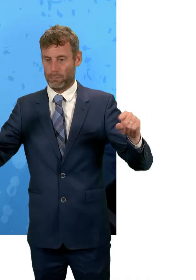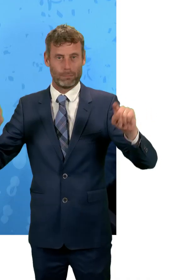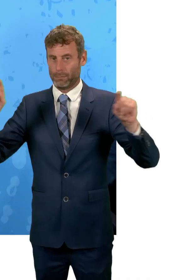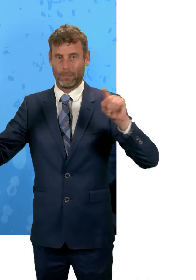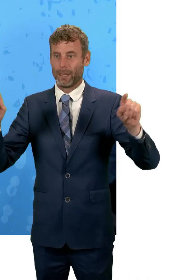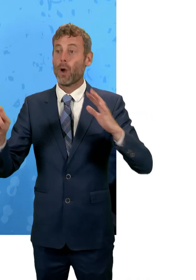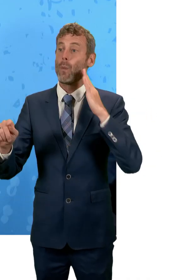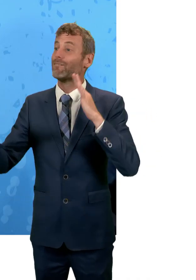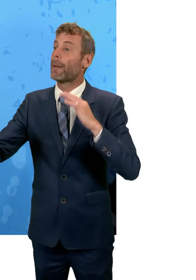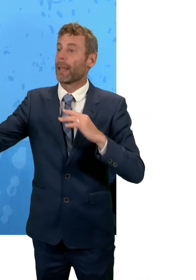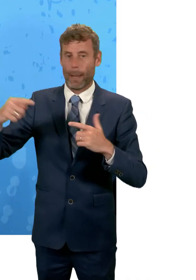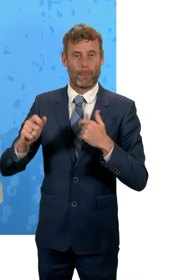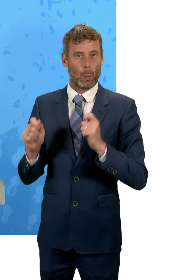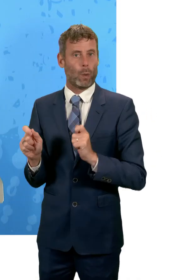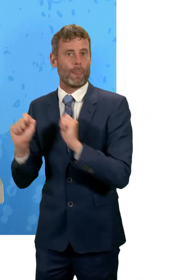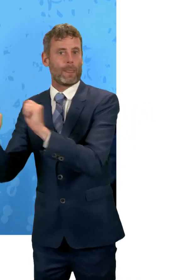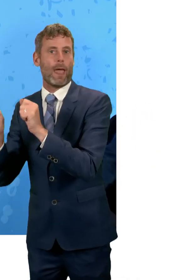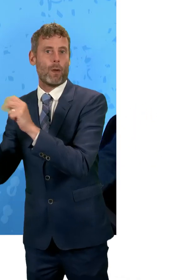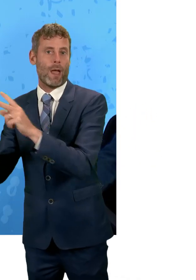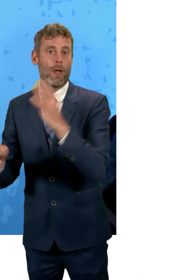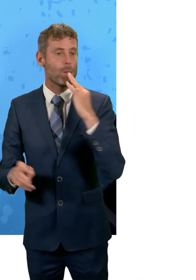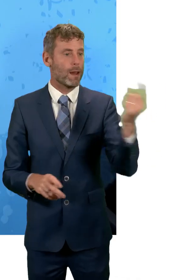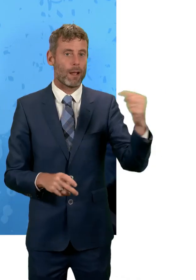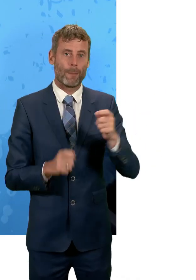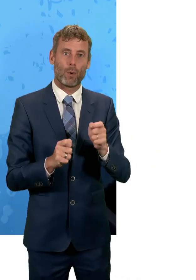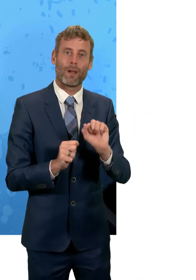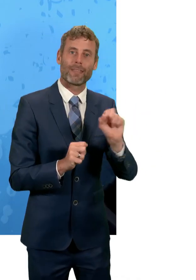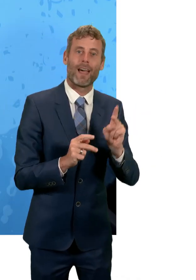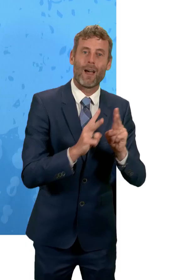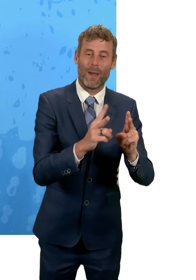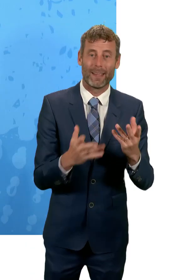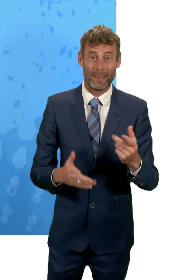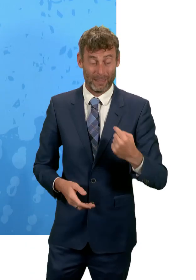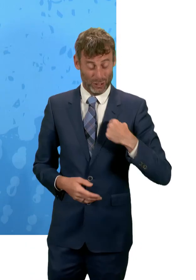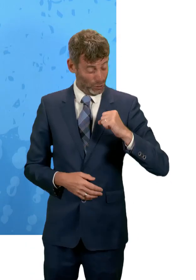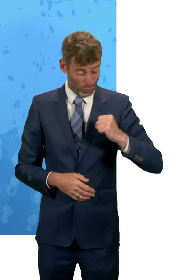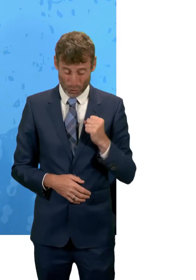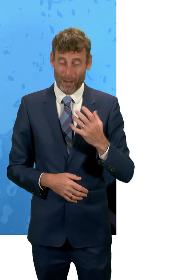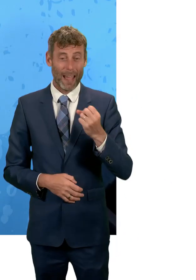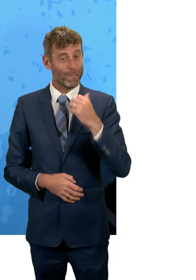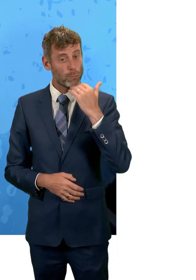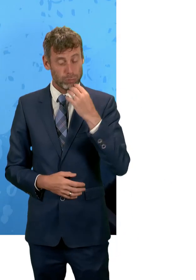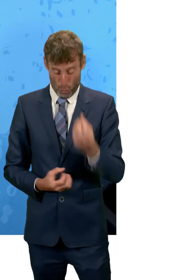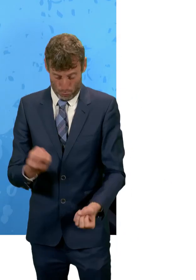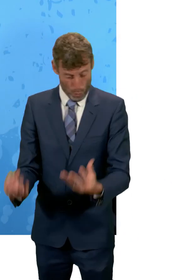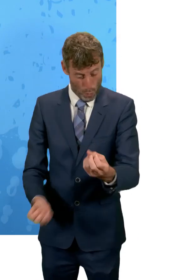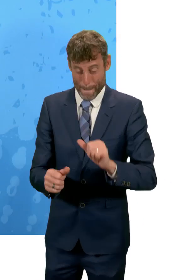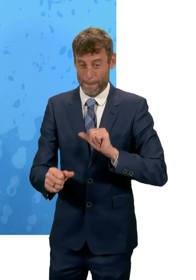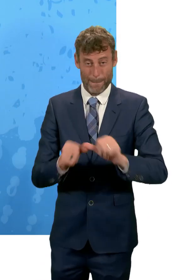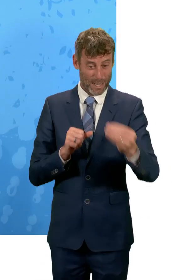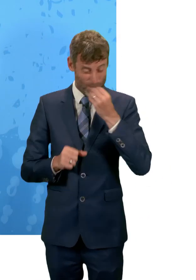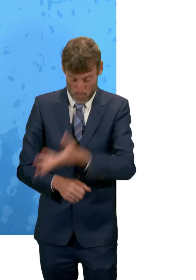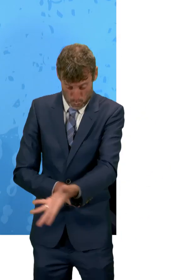reconnect because I'm an advocate of obviously Scottish produce, and we are without a doubt got the best food in the